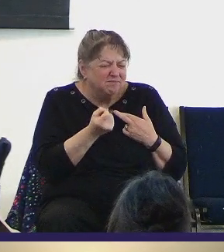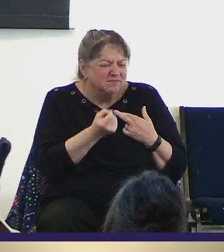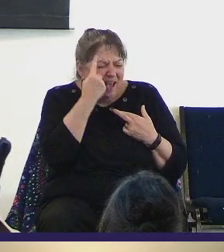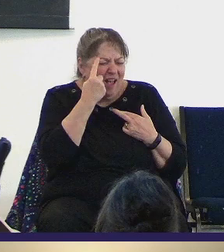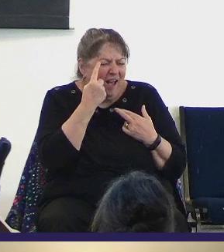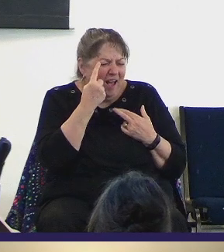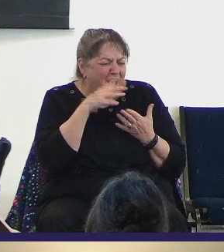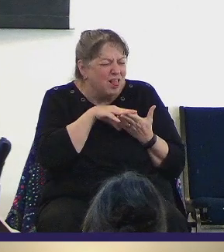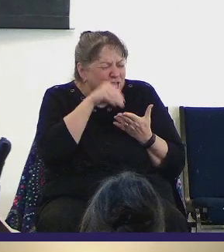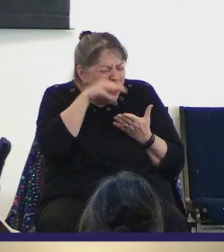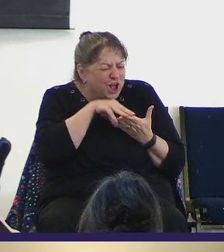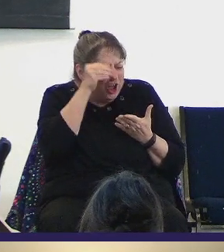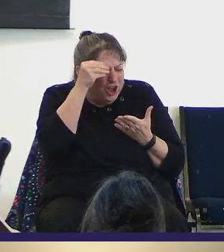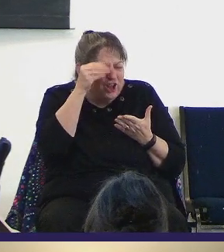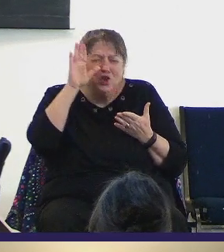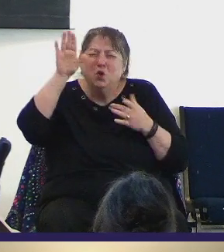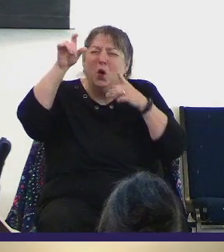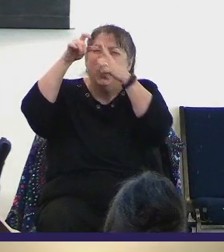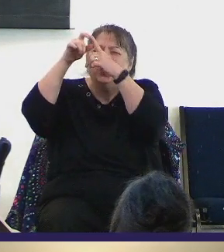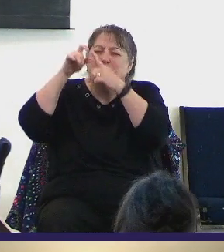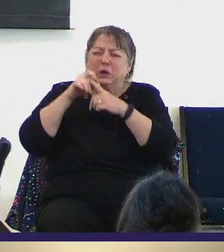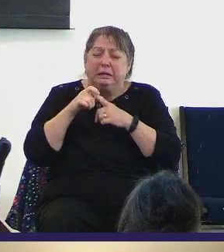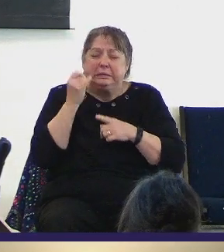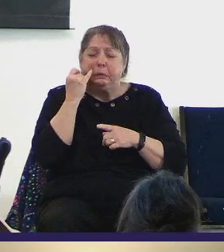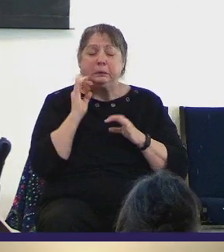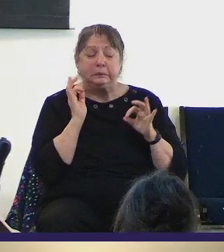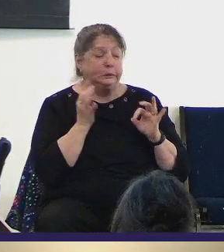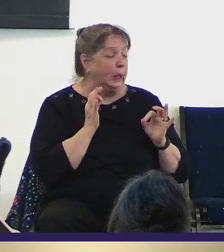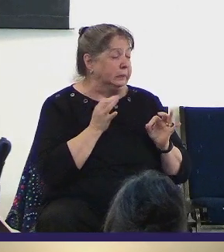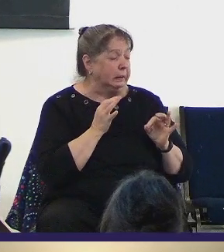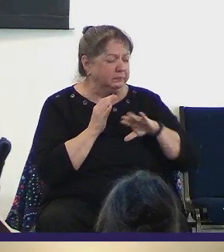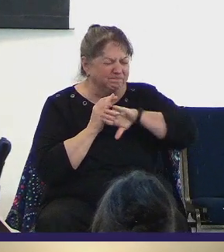words. Take away any distractions that we may